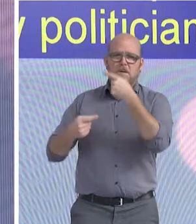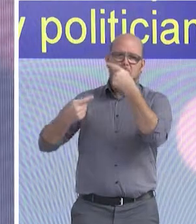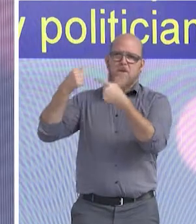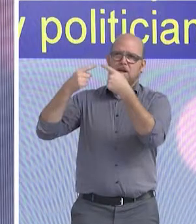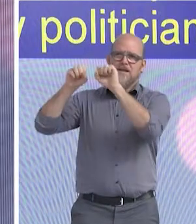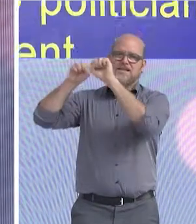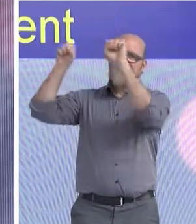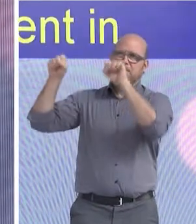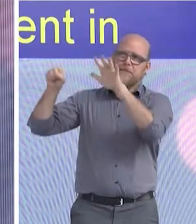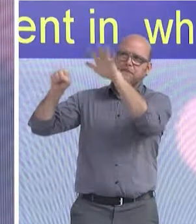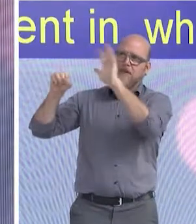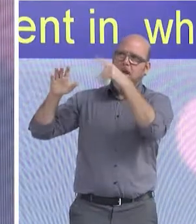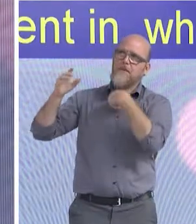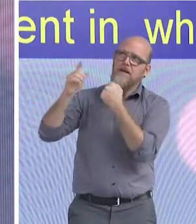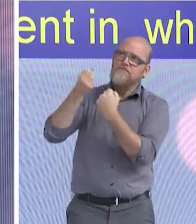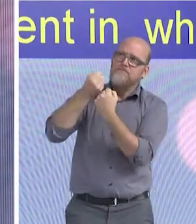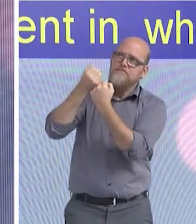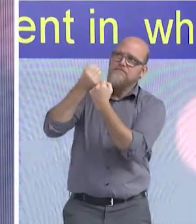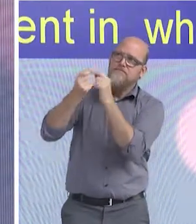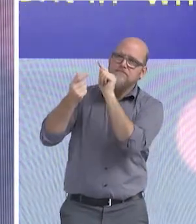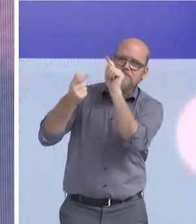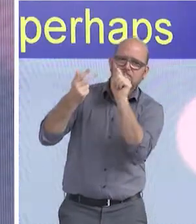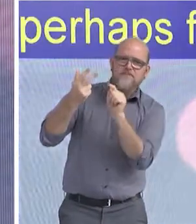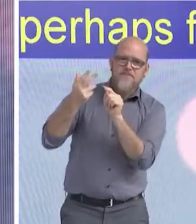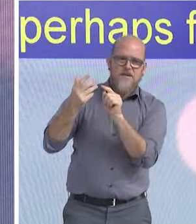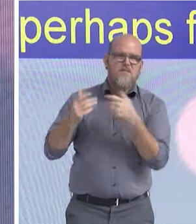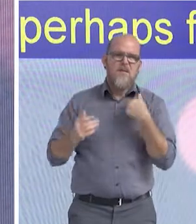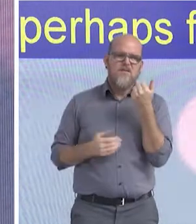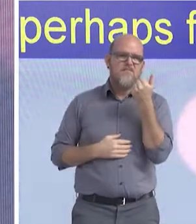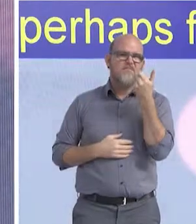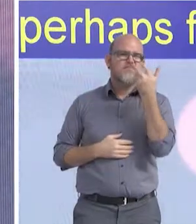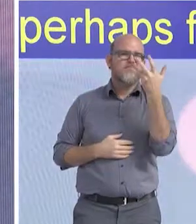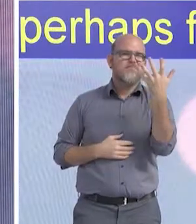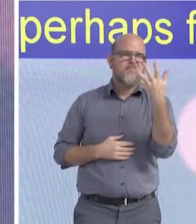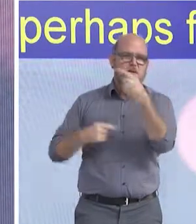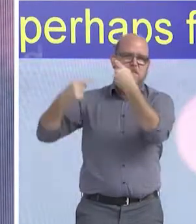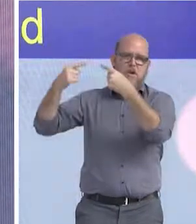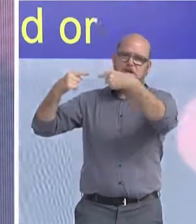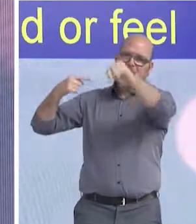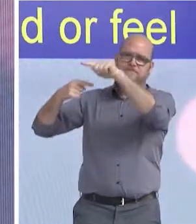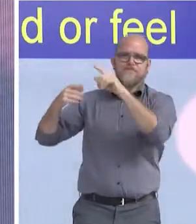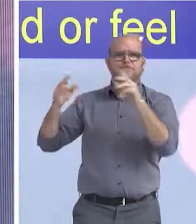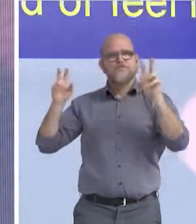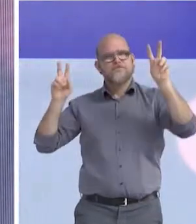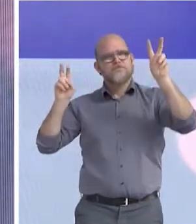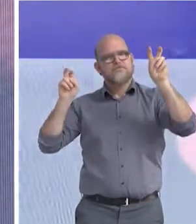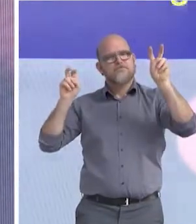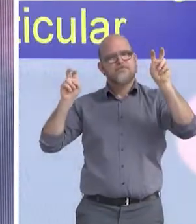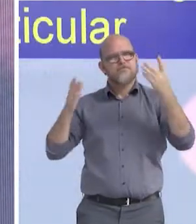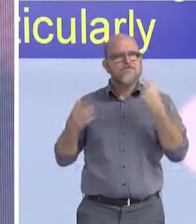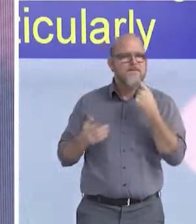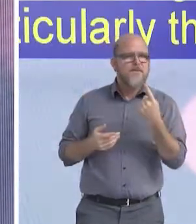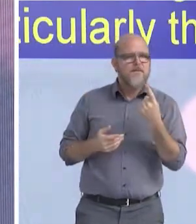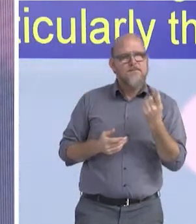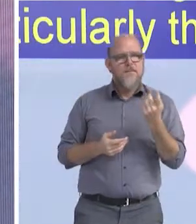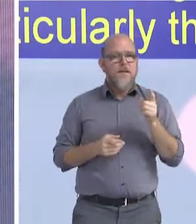work are often perhaps forced or compelled or feel impelled to bend and change with the wind, particularly the populist winds that we're